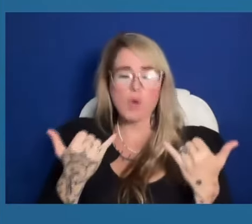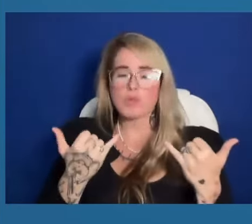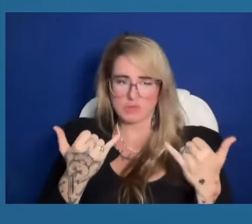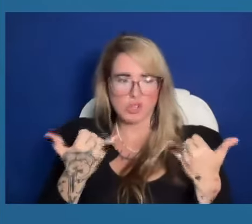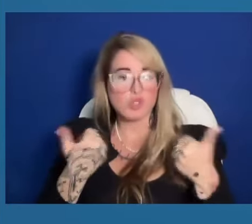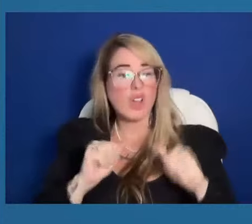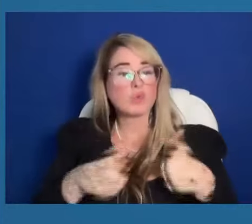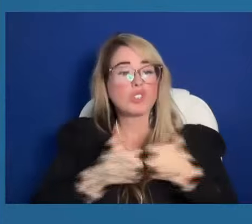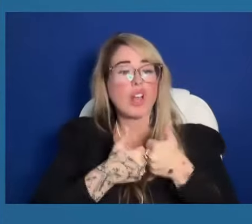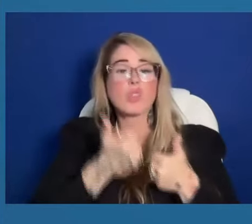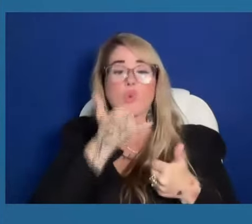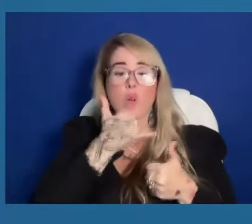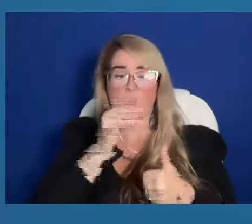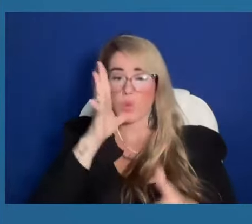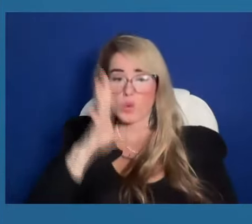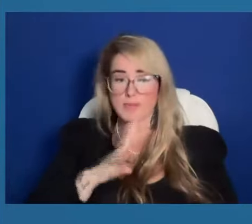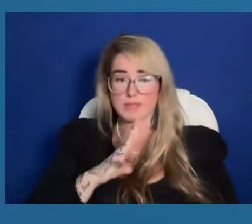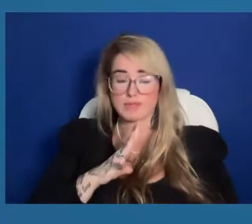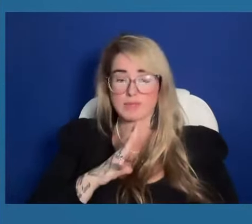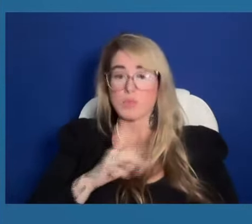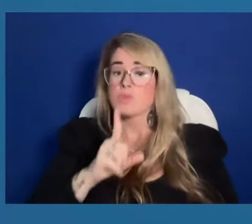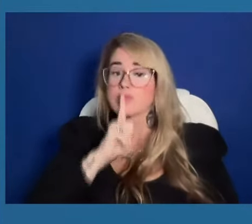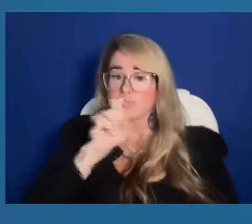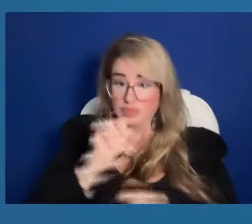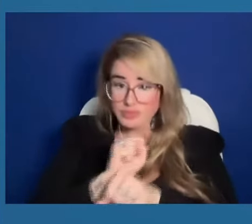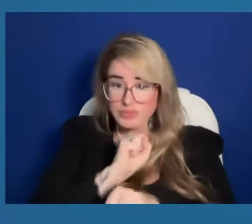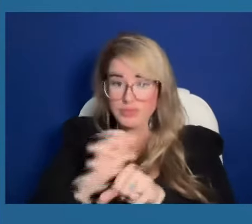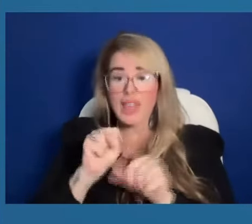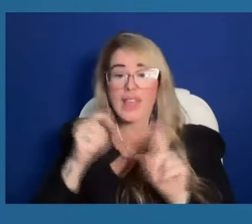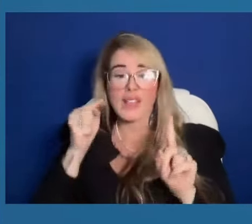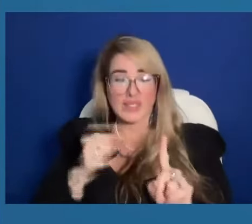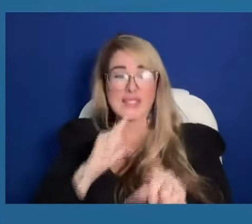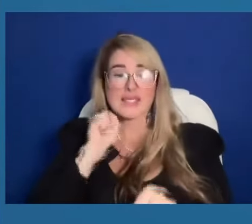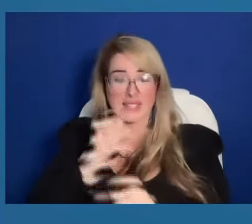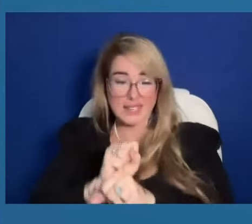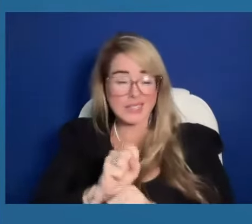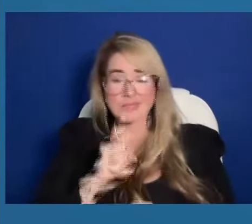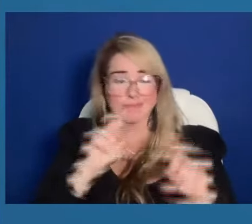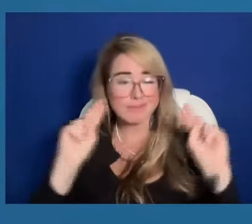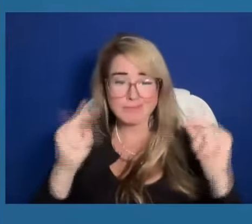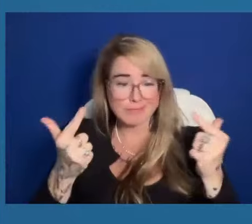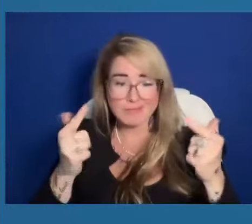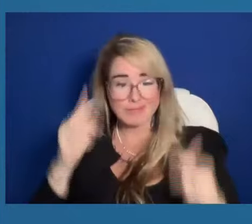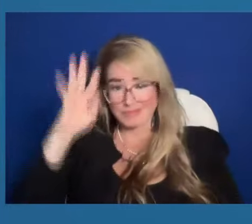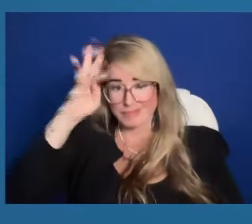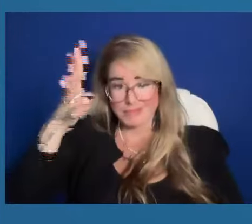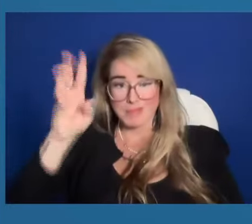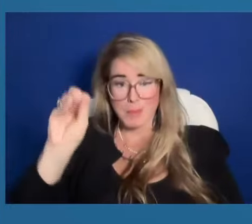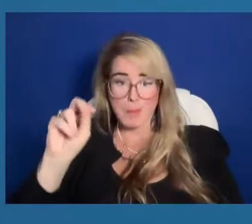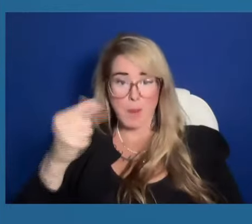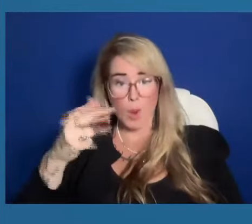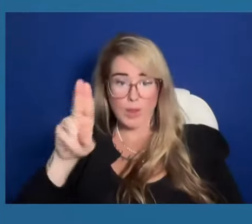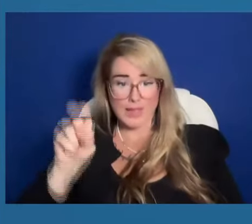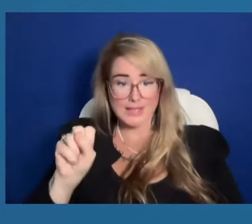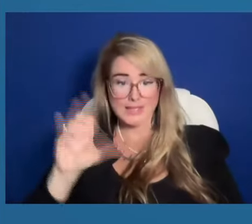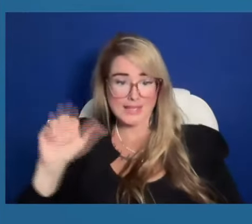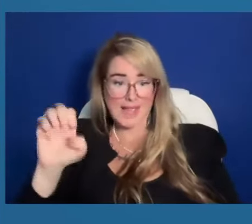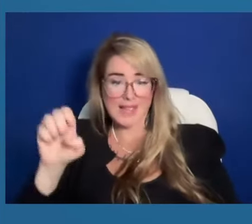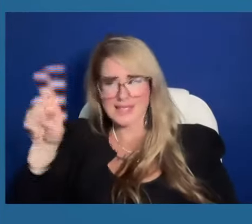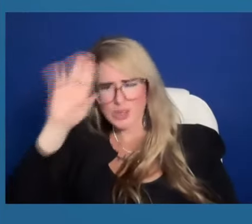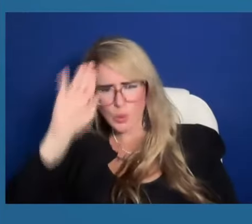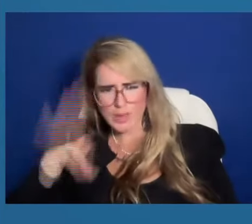woman. And the reality is, this is a bogus case. We know it, he knows it, and